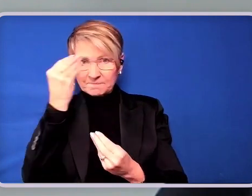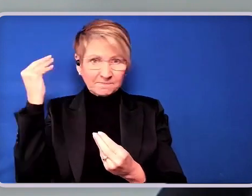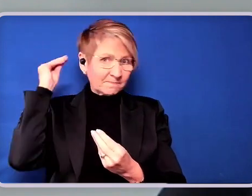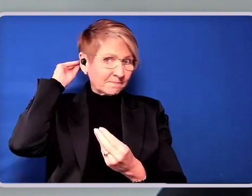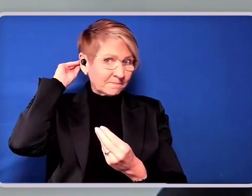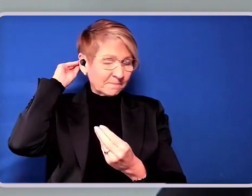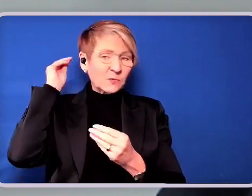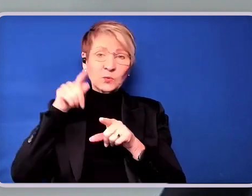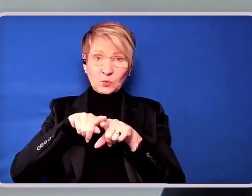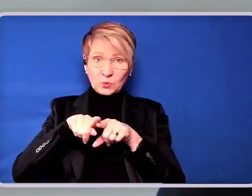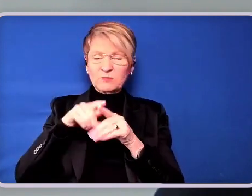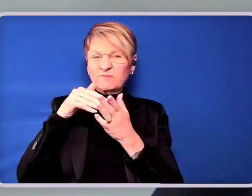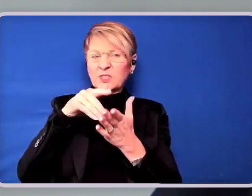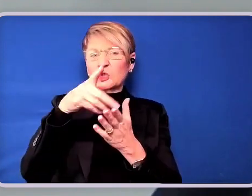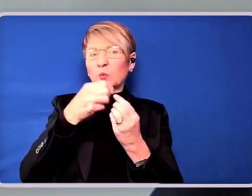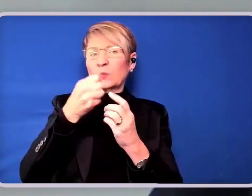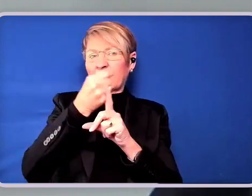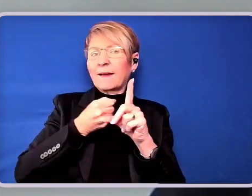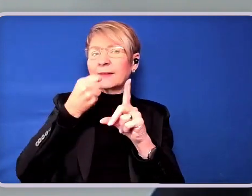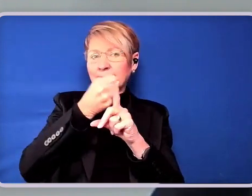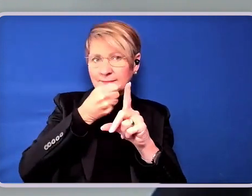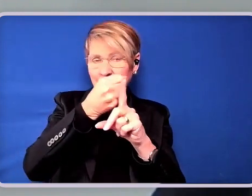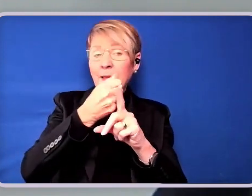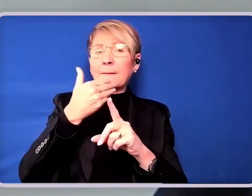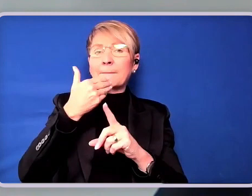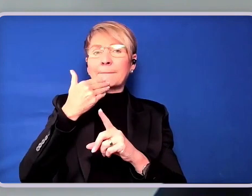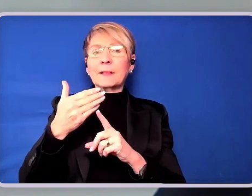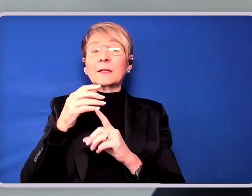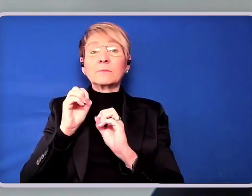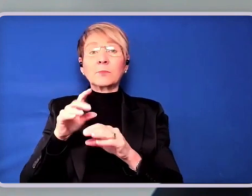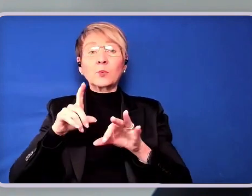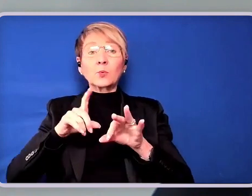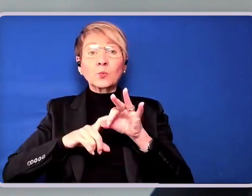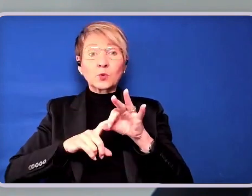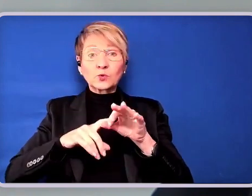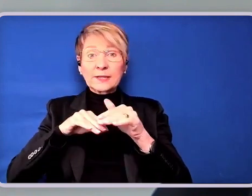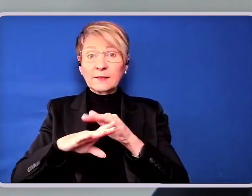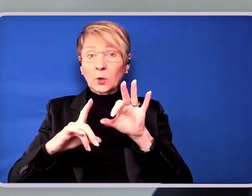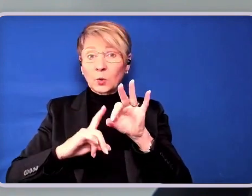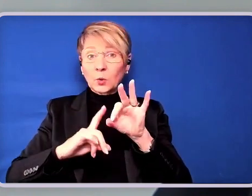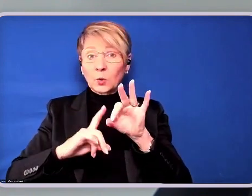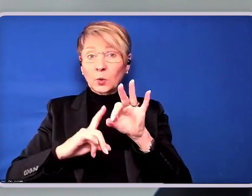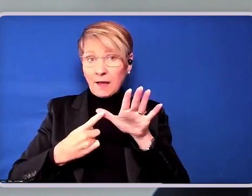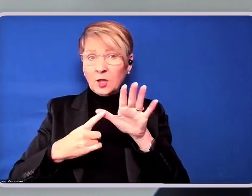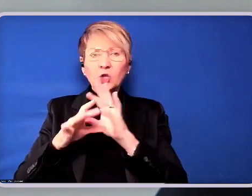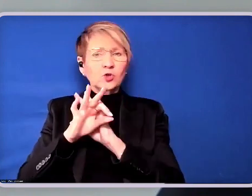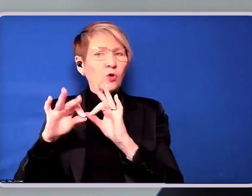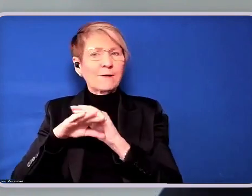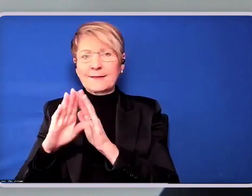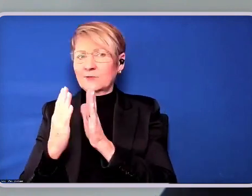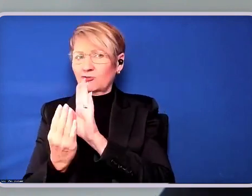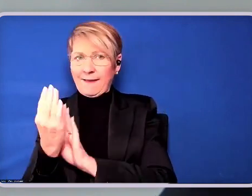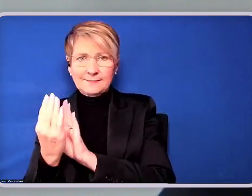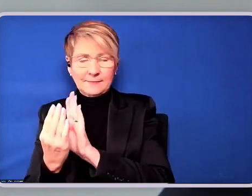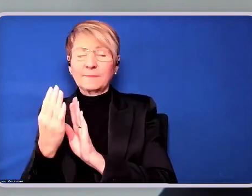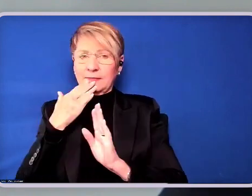in the Q&A box, not the chat box, and I will put them to our presenter. If we run out of time, our presenter will follow up with